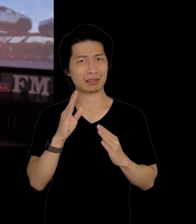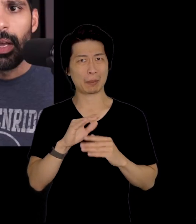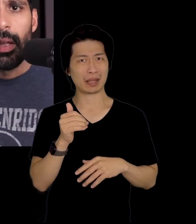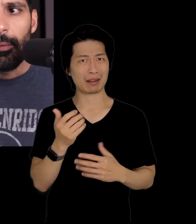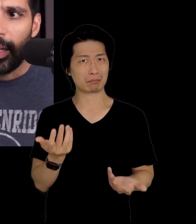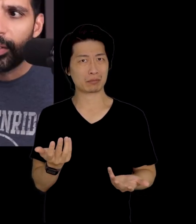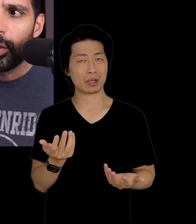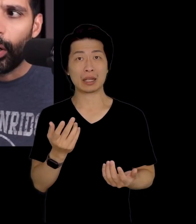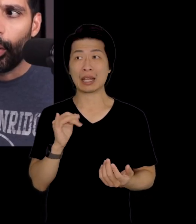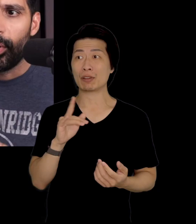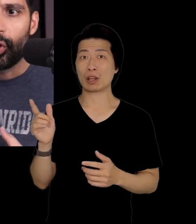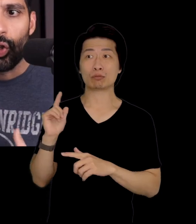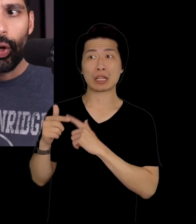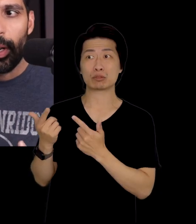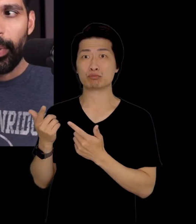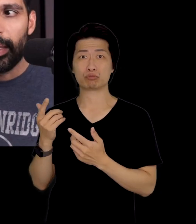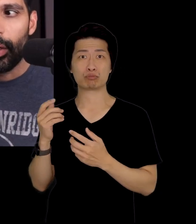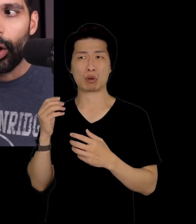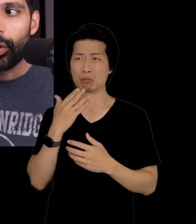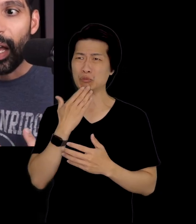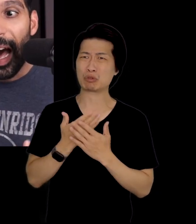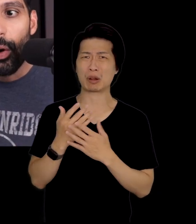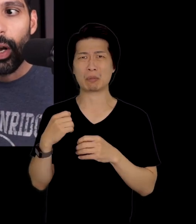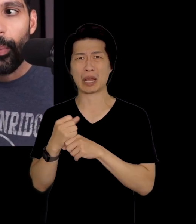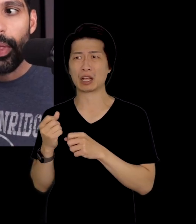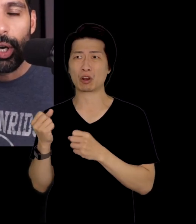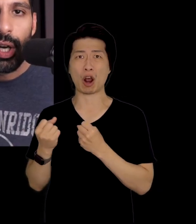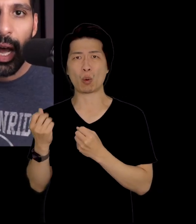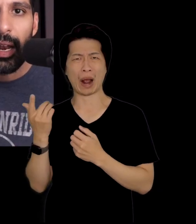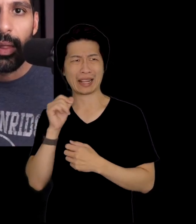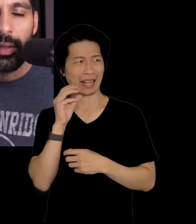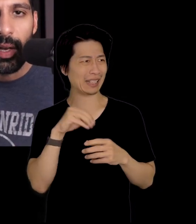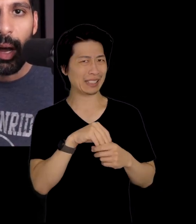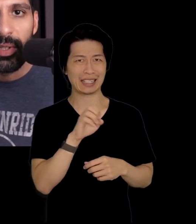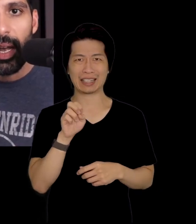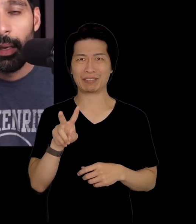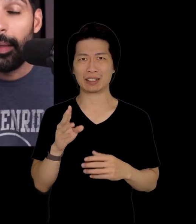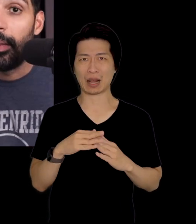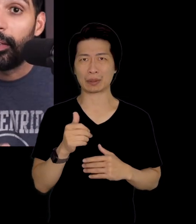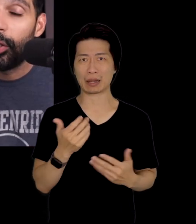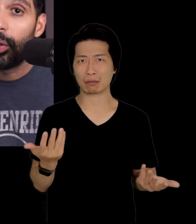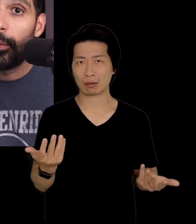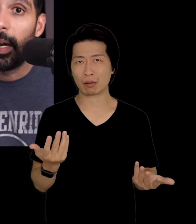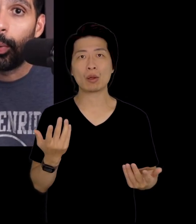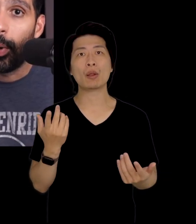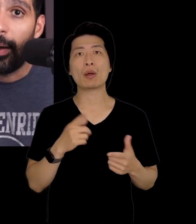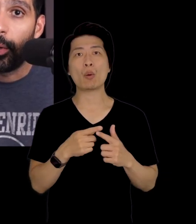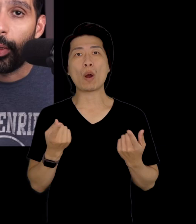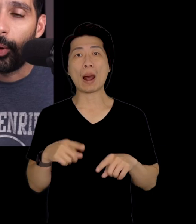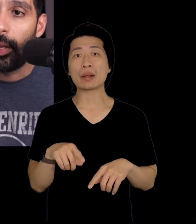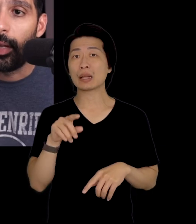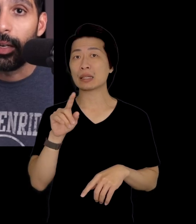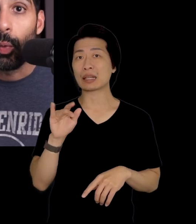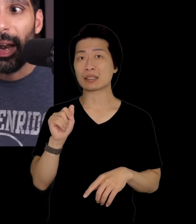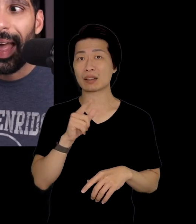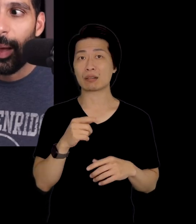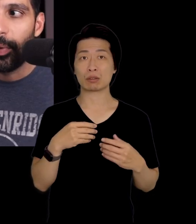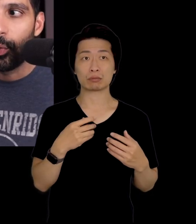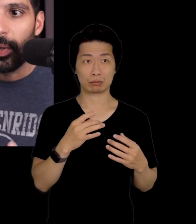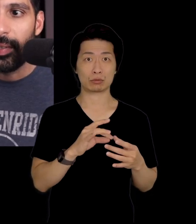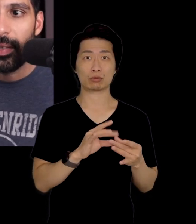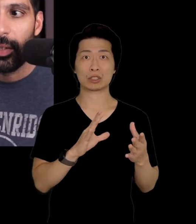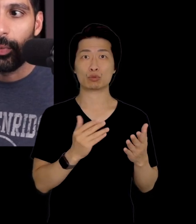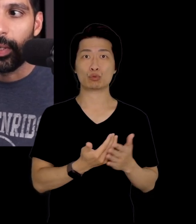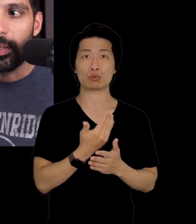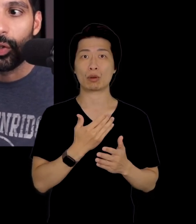10? If legacy auto was so good at making cars, how come they're not in the top 10? And then the additional variable we have to throw on there is what happens